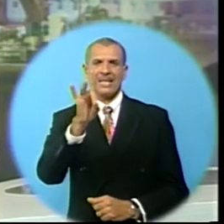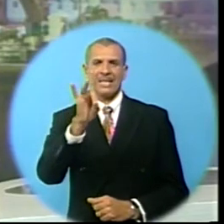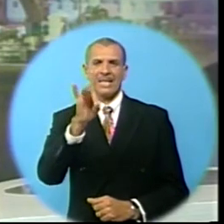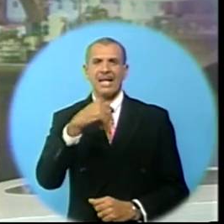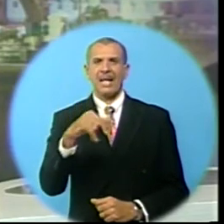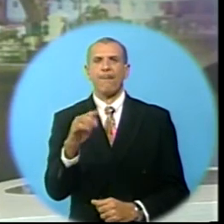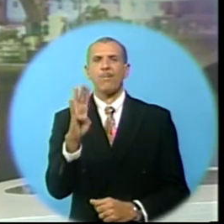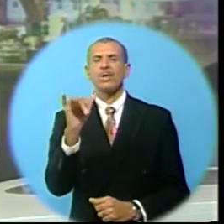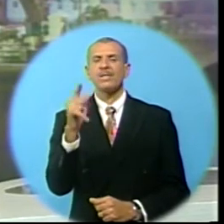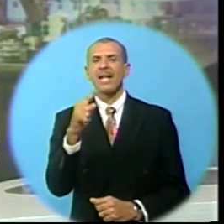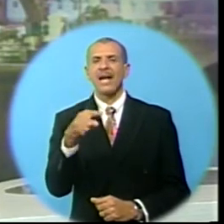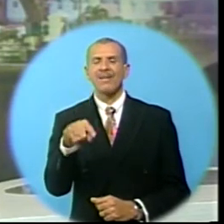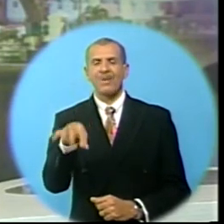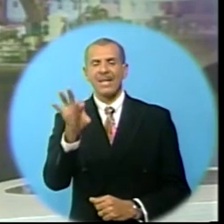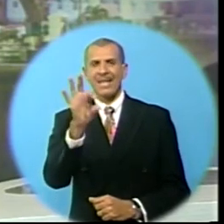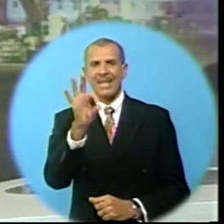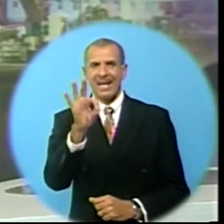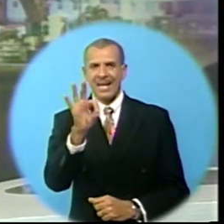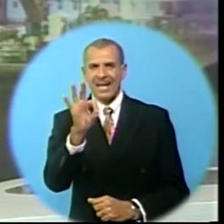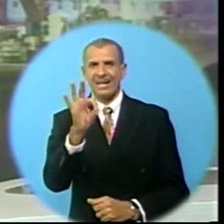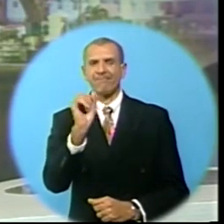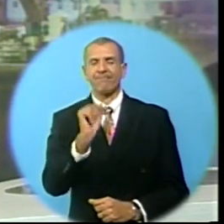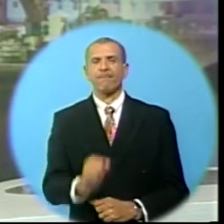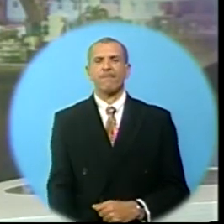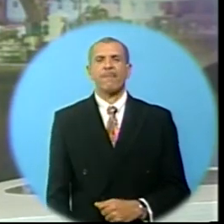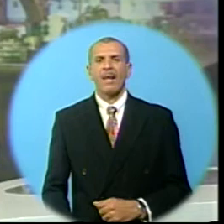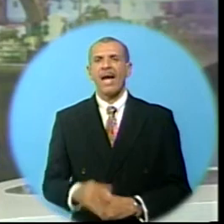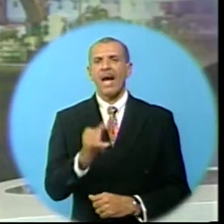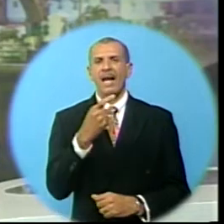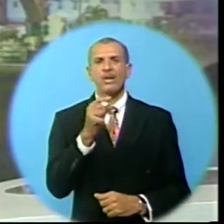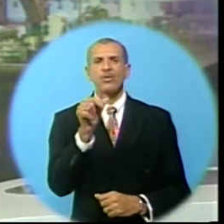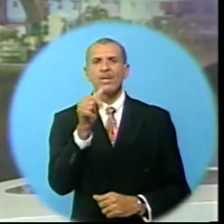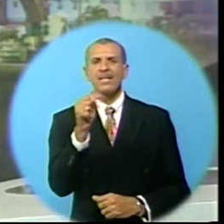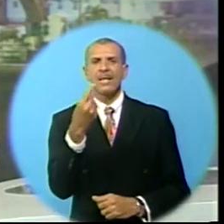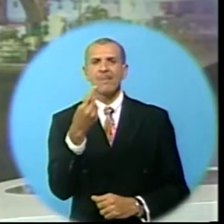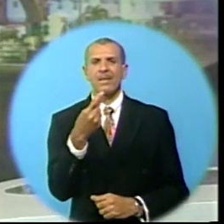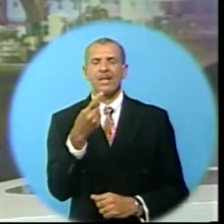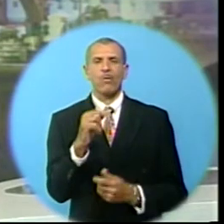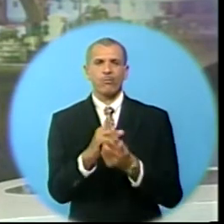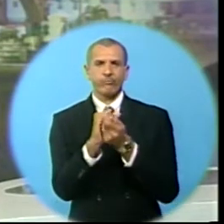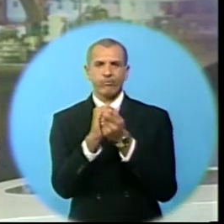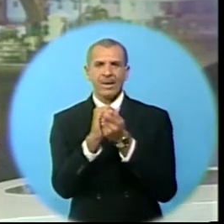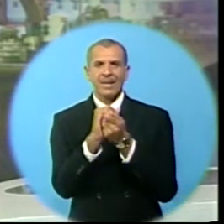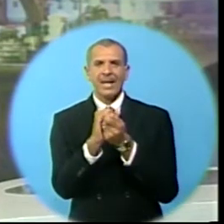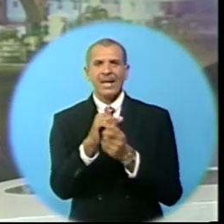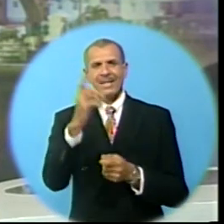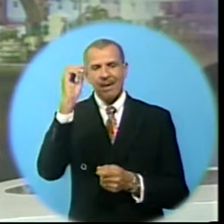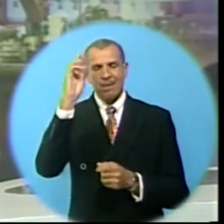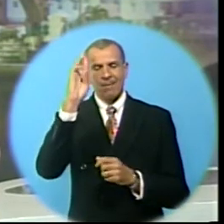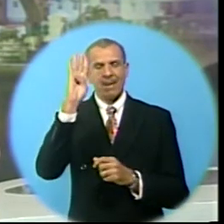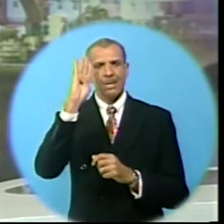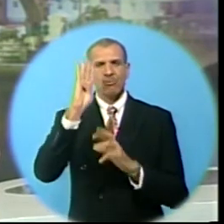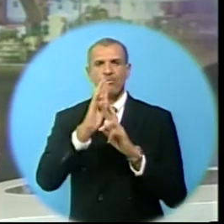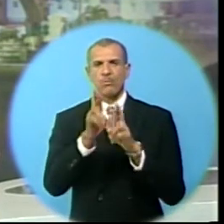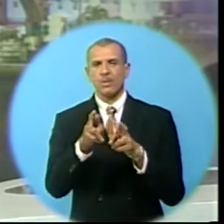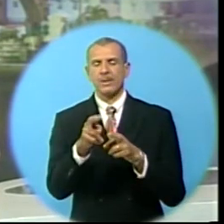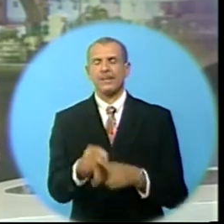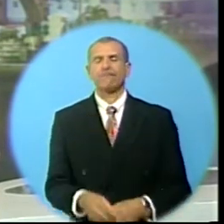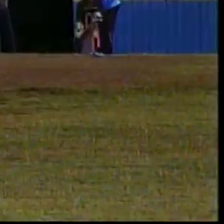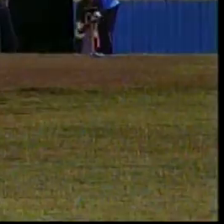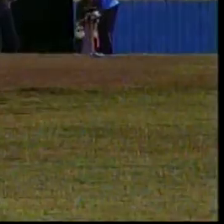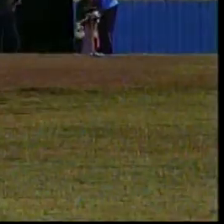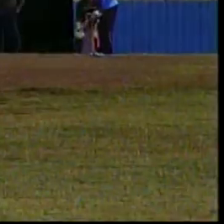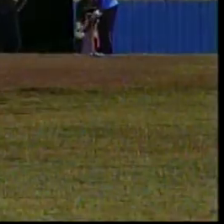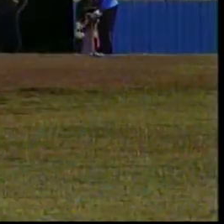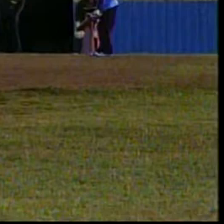fielded 9 men. Green Team then wasted little time in wrapping up the win. CBC's Damien Best reports.